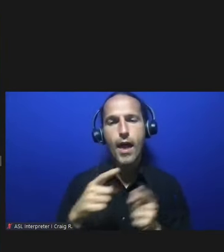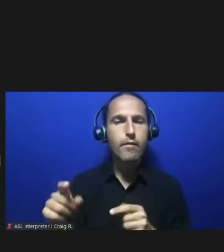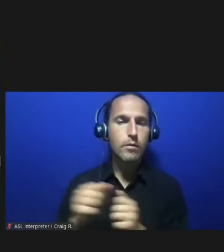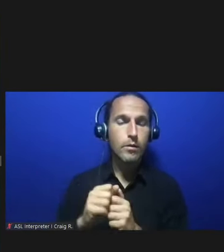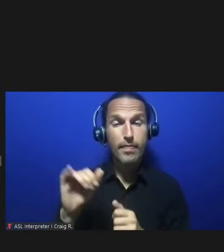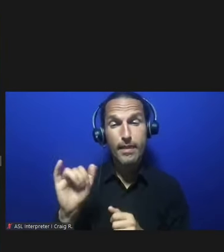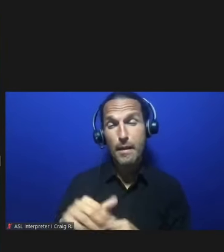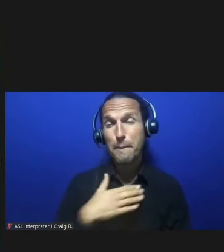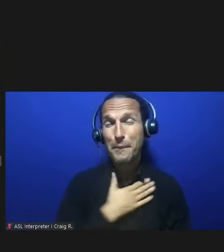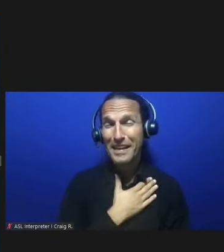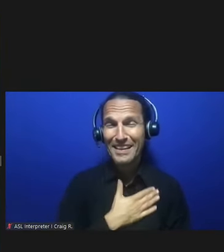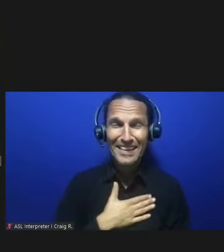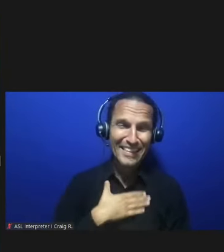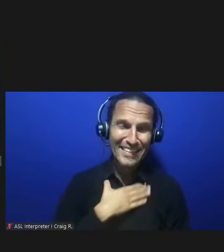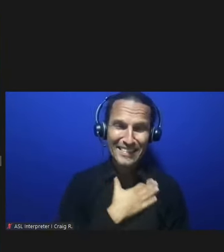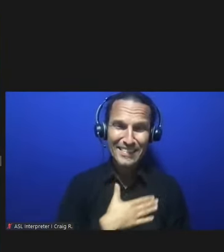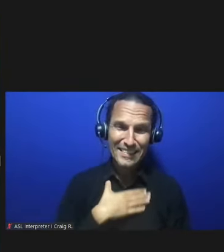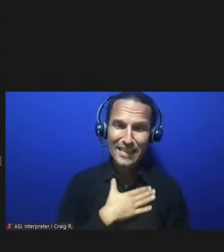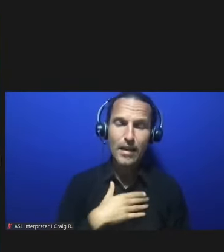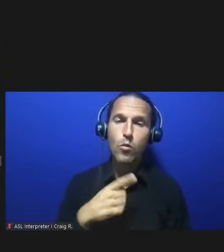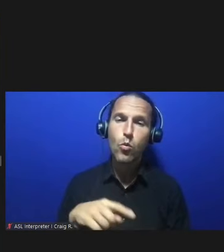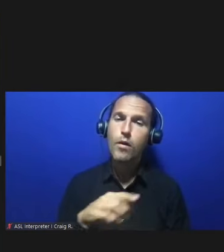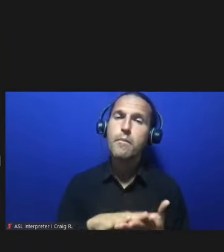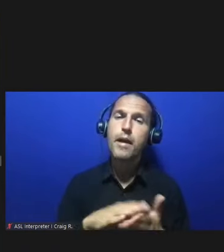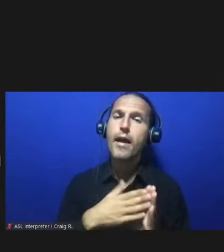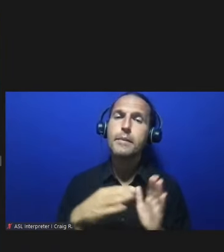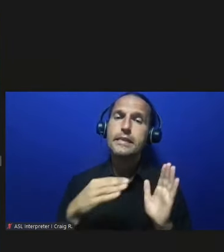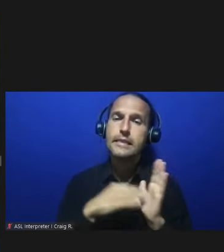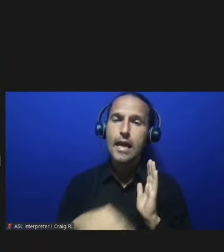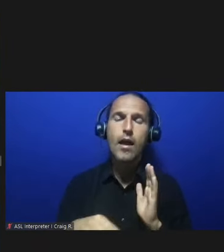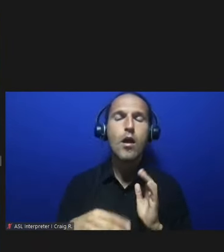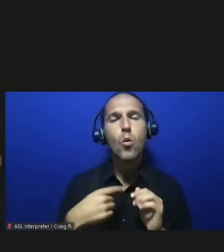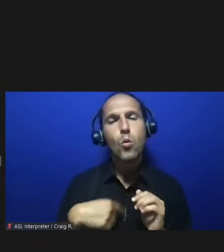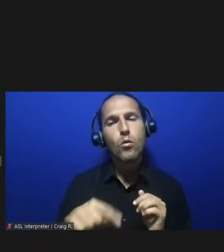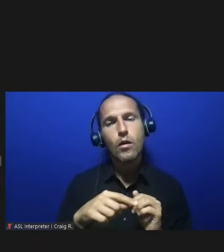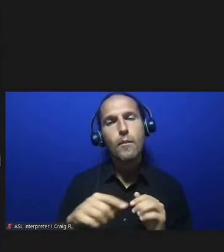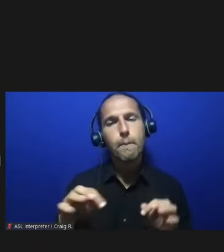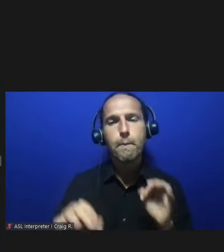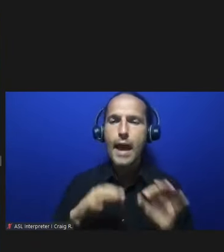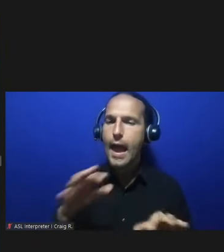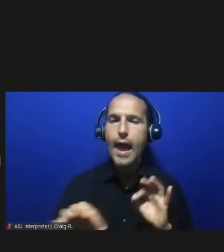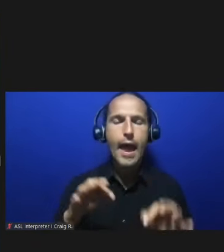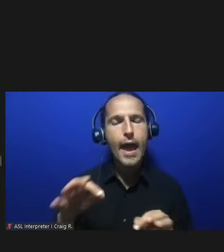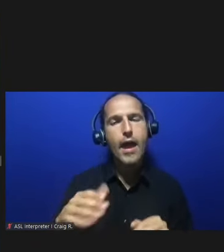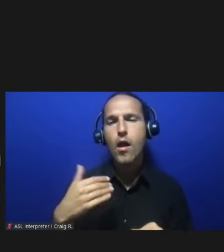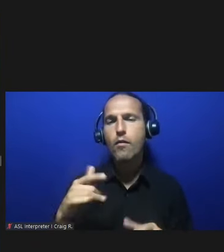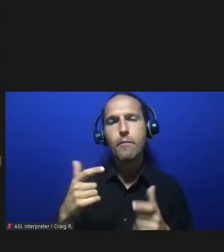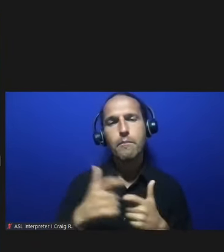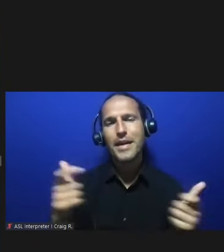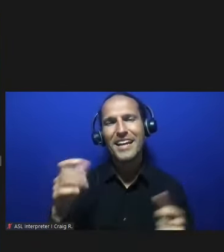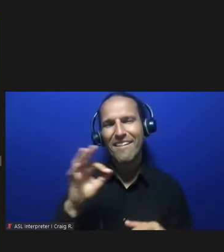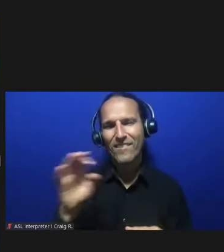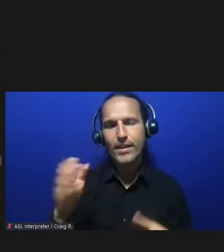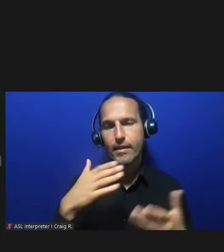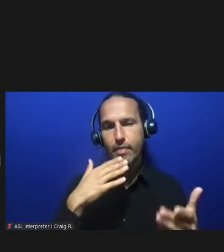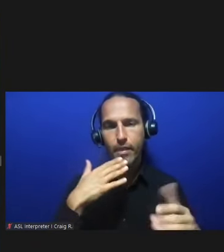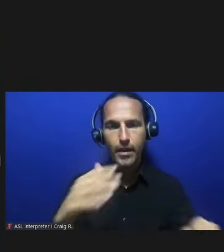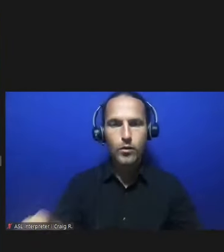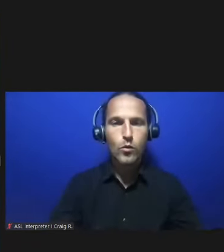this. Please make us exempt. We already are paying a huge fee. Thank you.